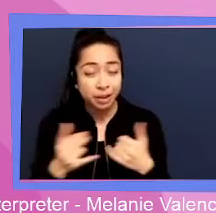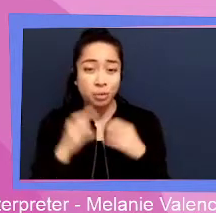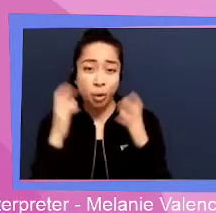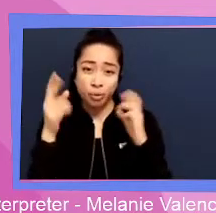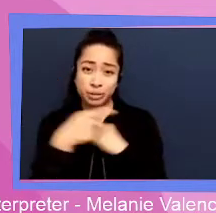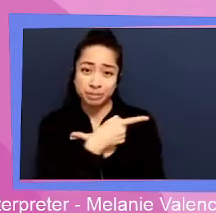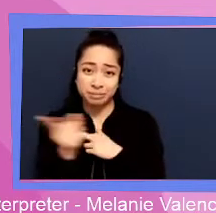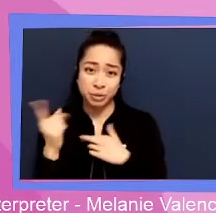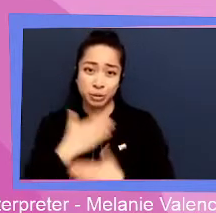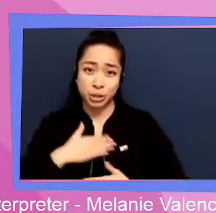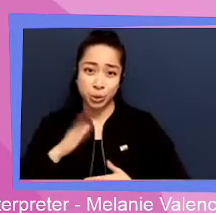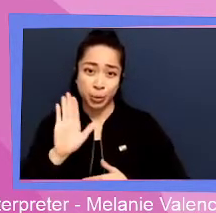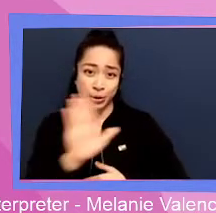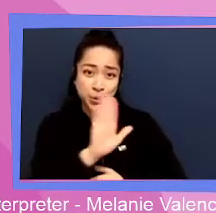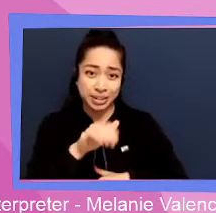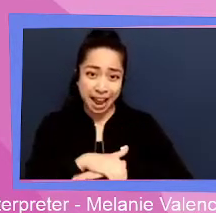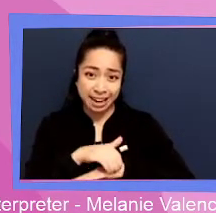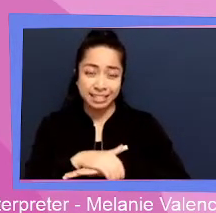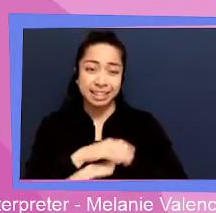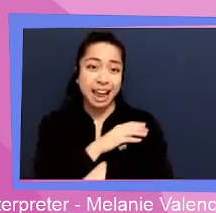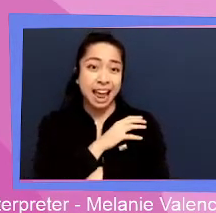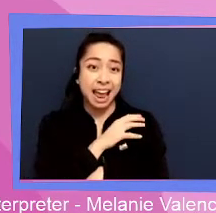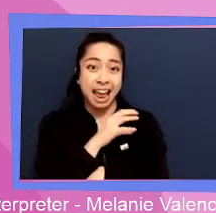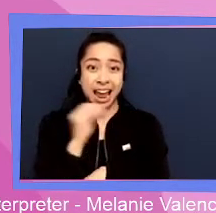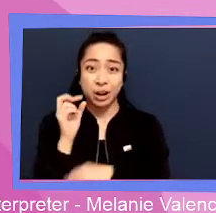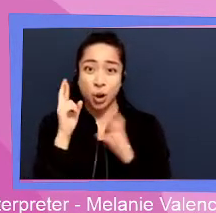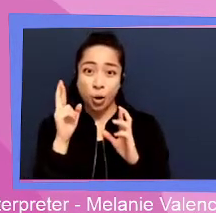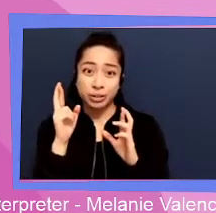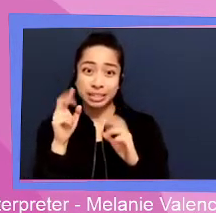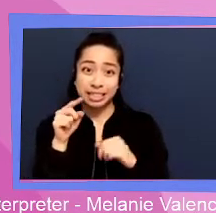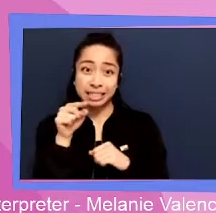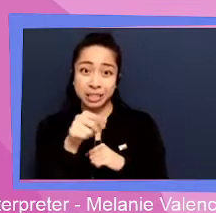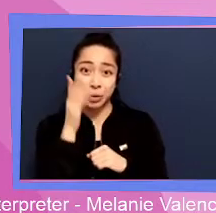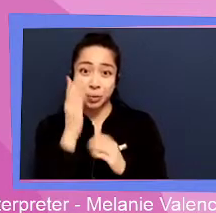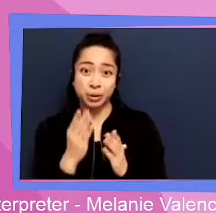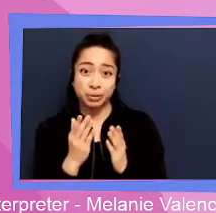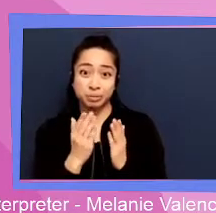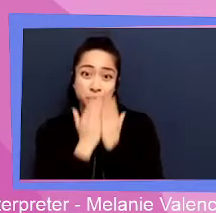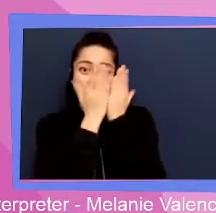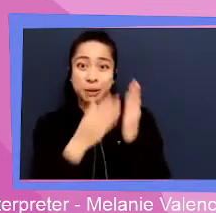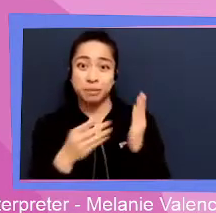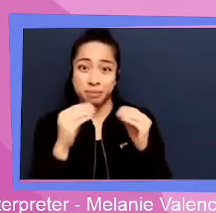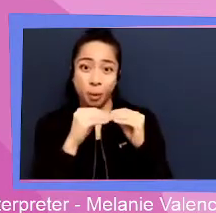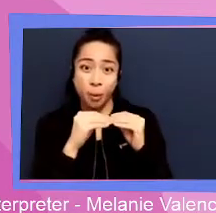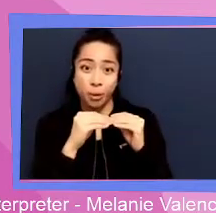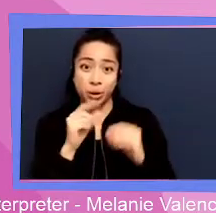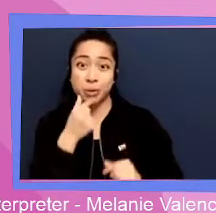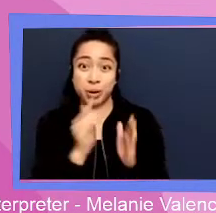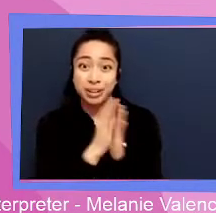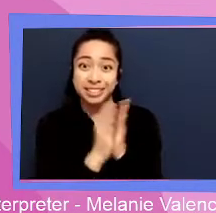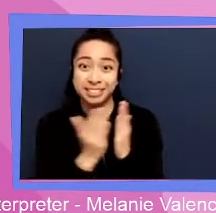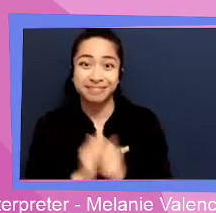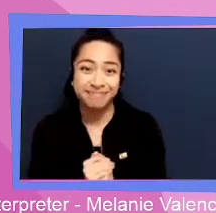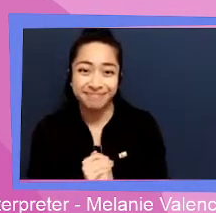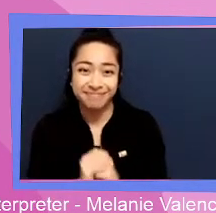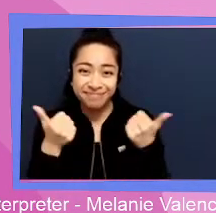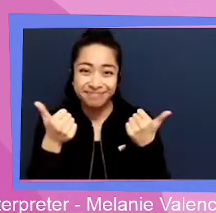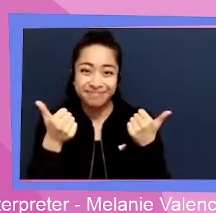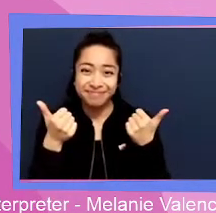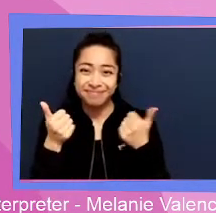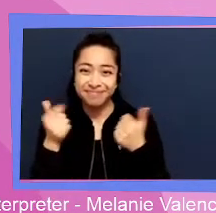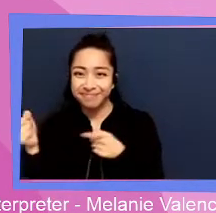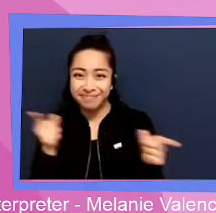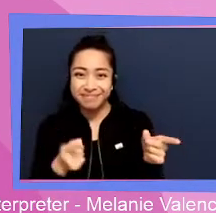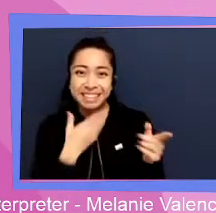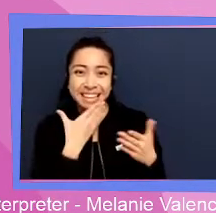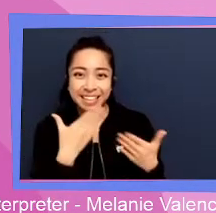great night and that you fall asleep reading a queer book. Thank you. Thanks so much, Trisha.